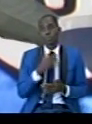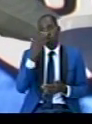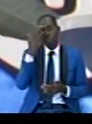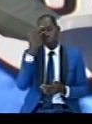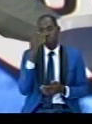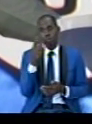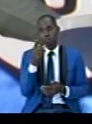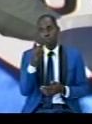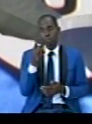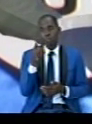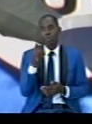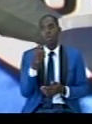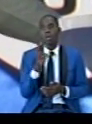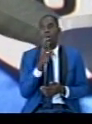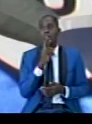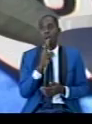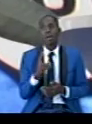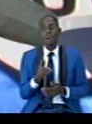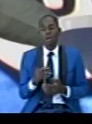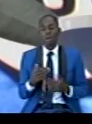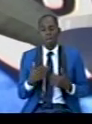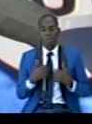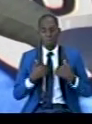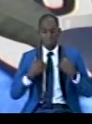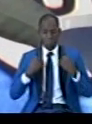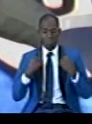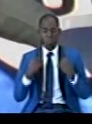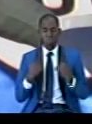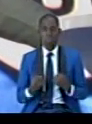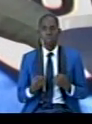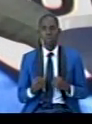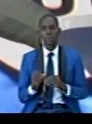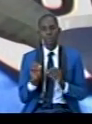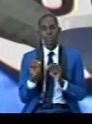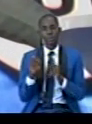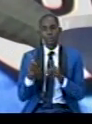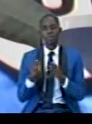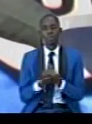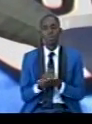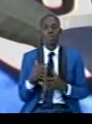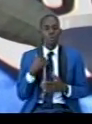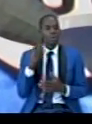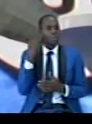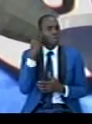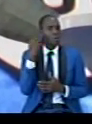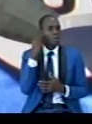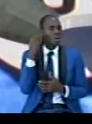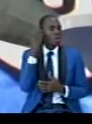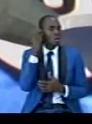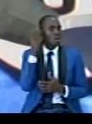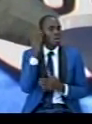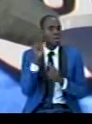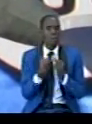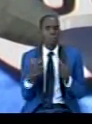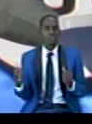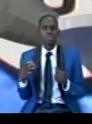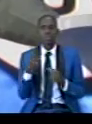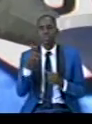we know that you are powerful and mighty, and we hear everything you say as you're